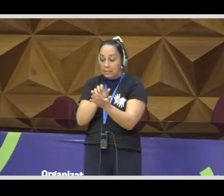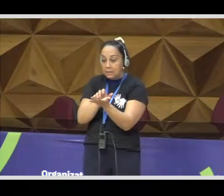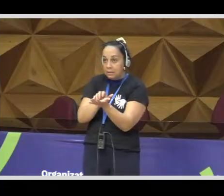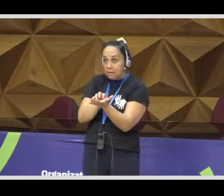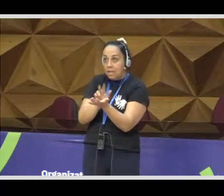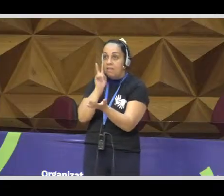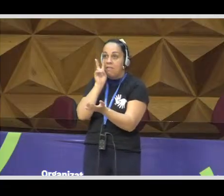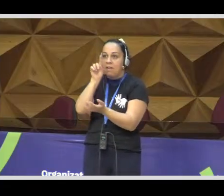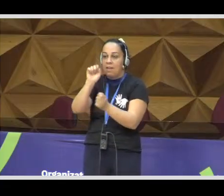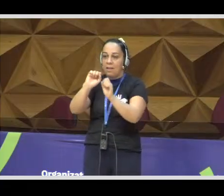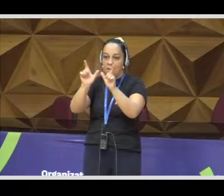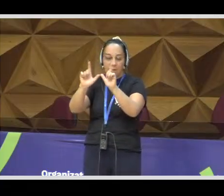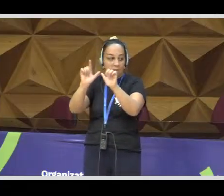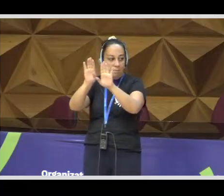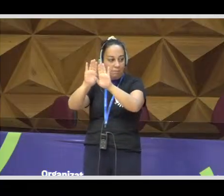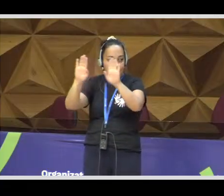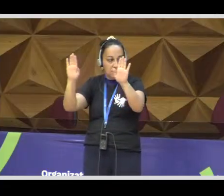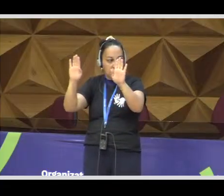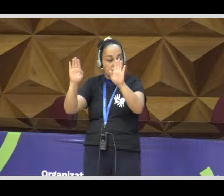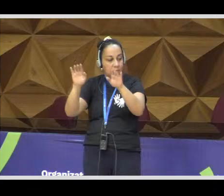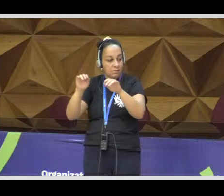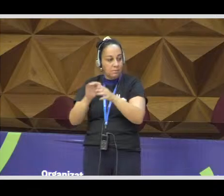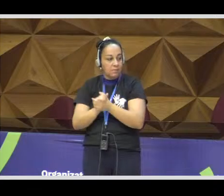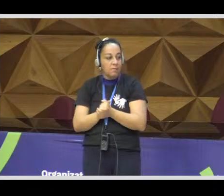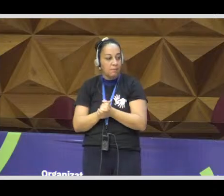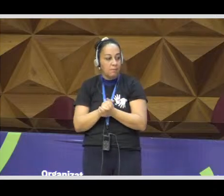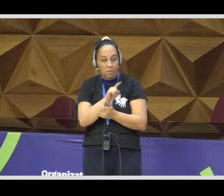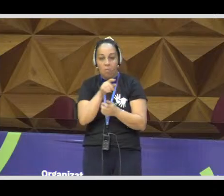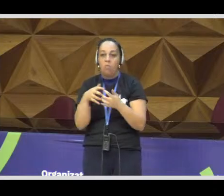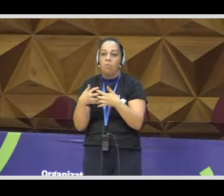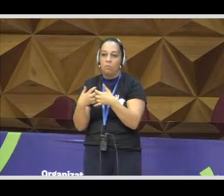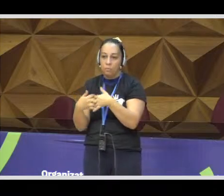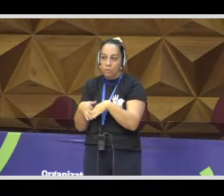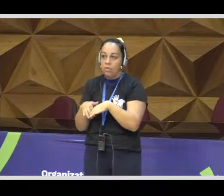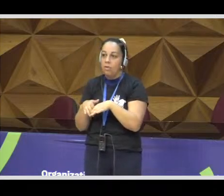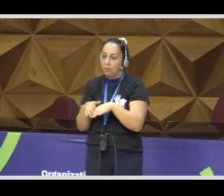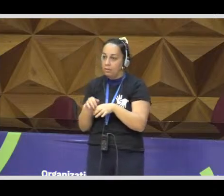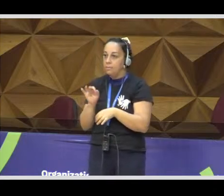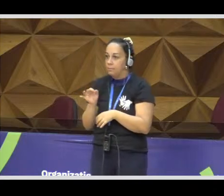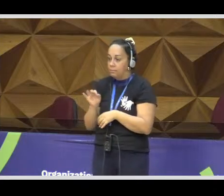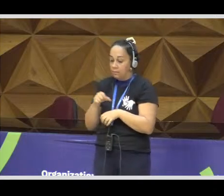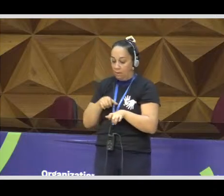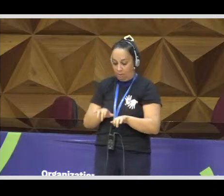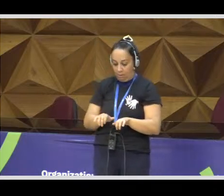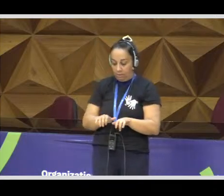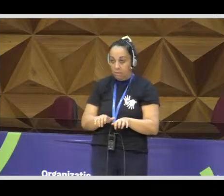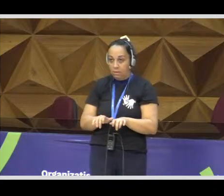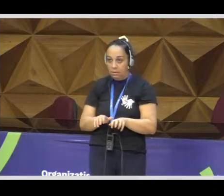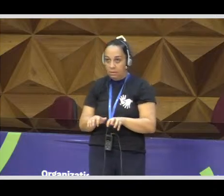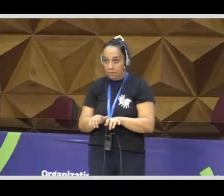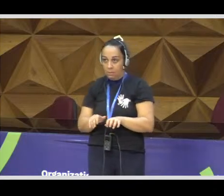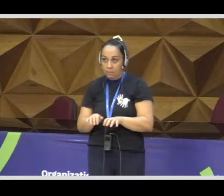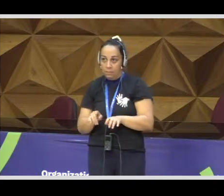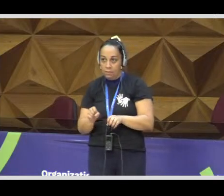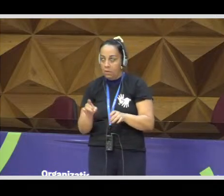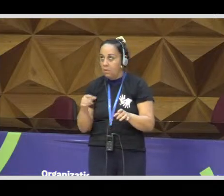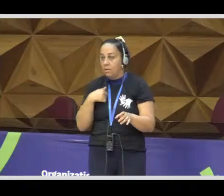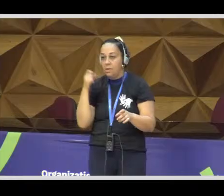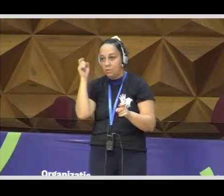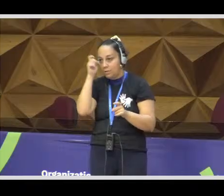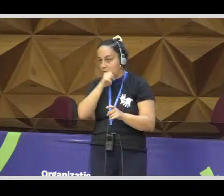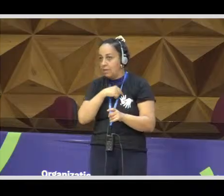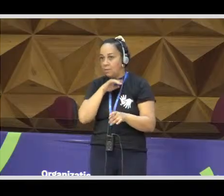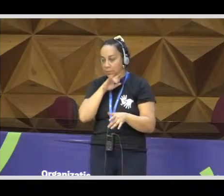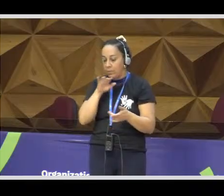And that works super well because typing on the keyboard is the best form of input that we've got. If you've ever used a VR headset, and